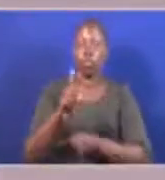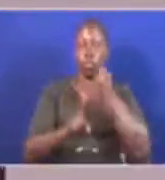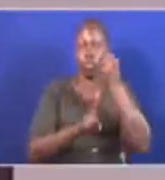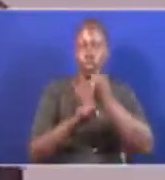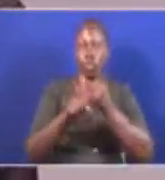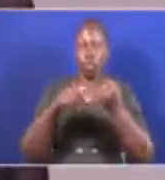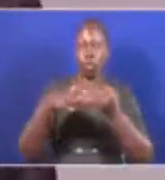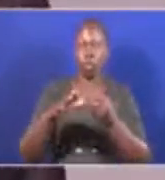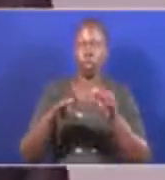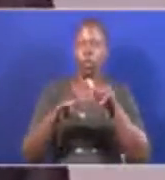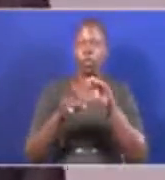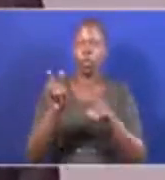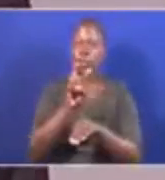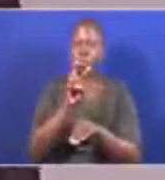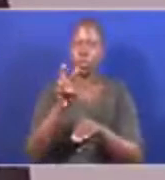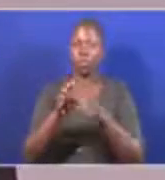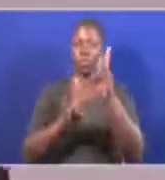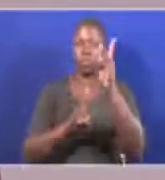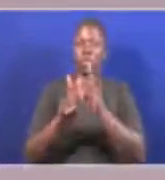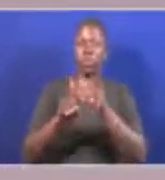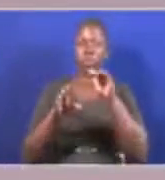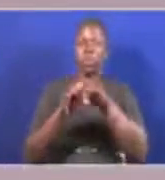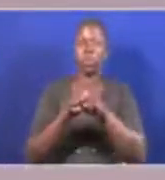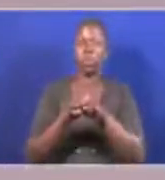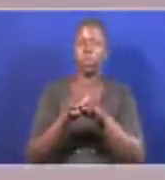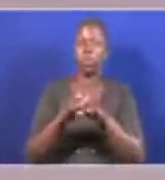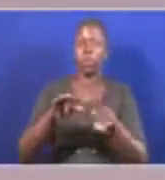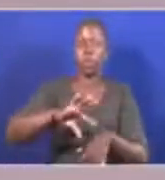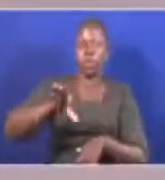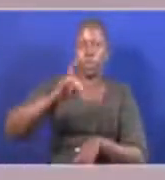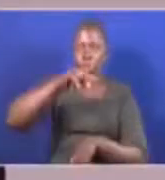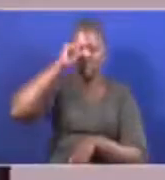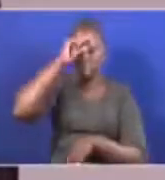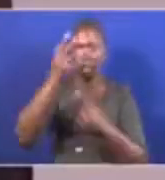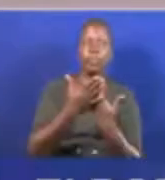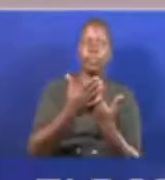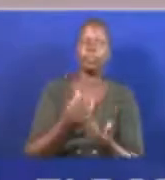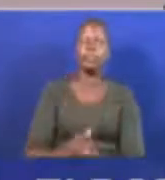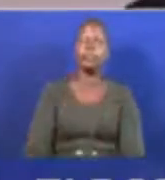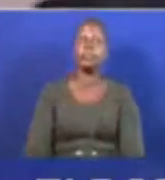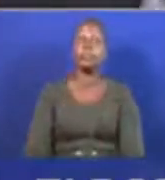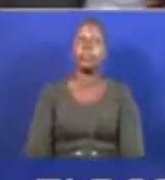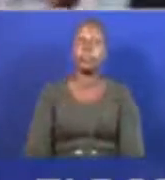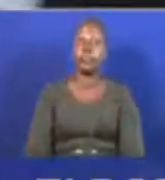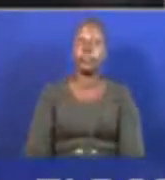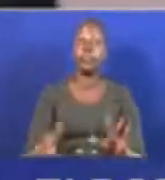their oversight duty in holding the county governments accountable.